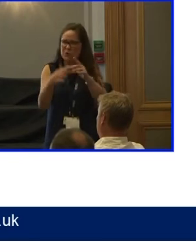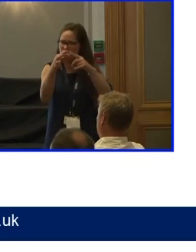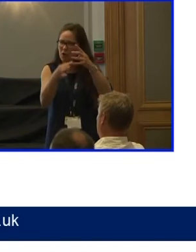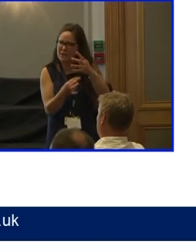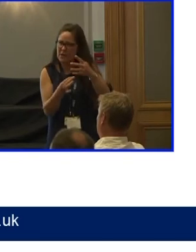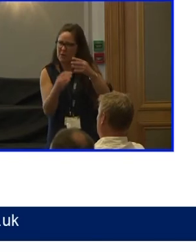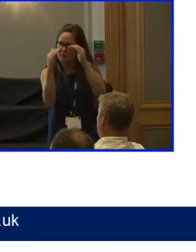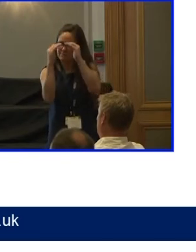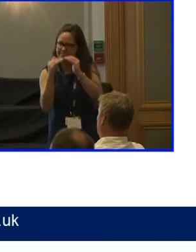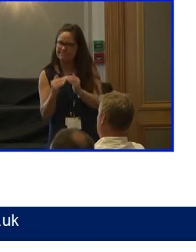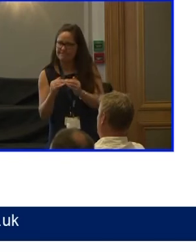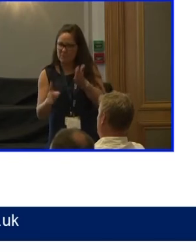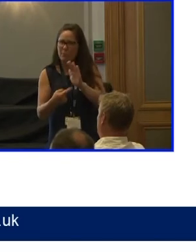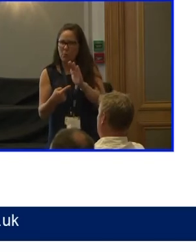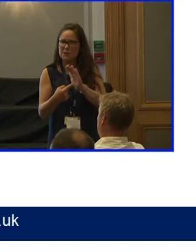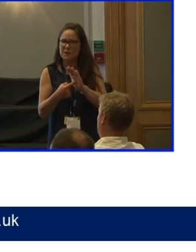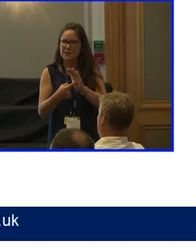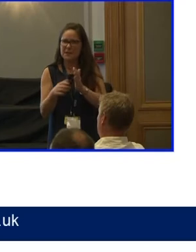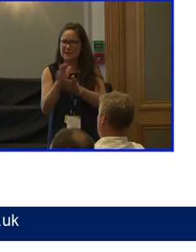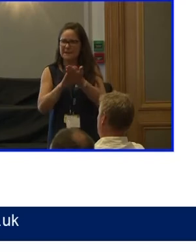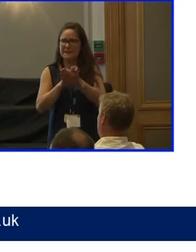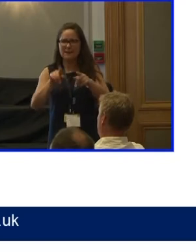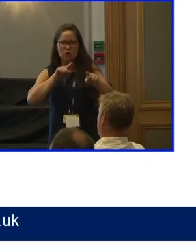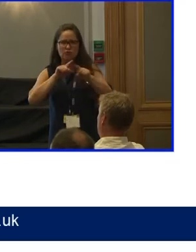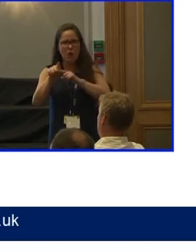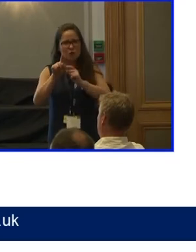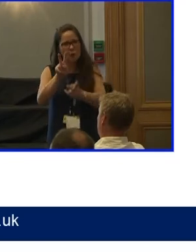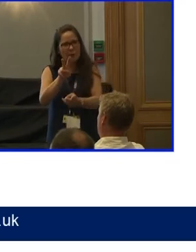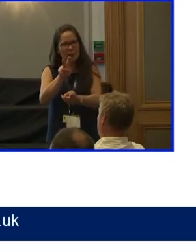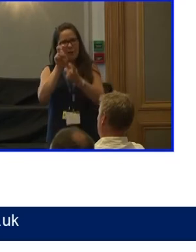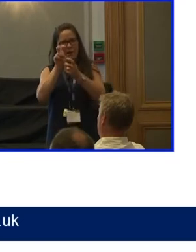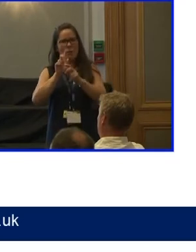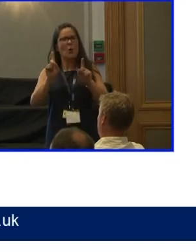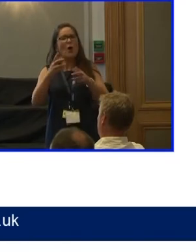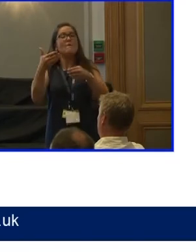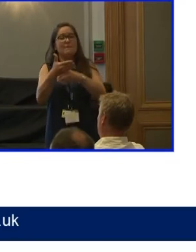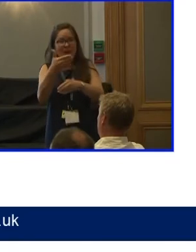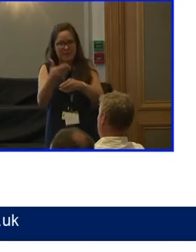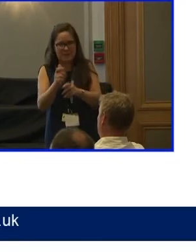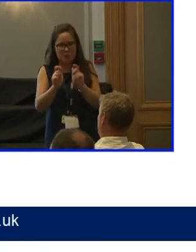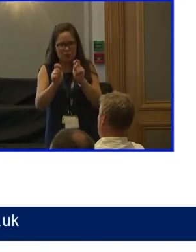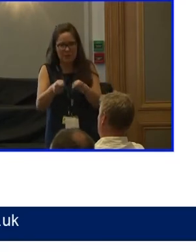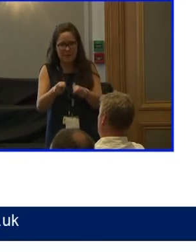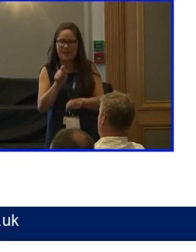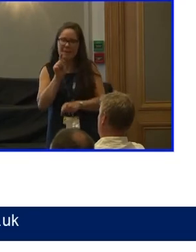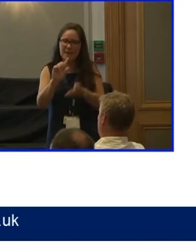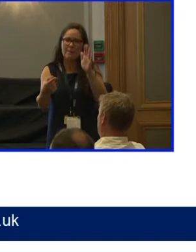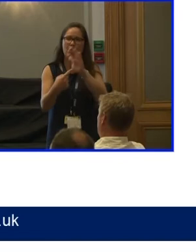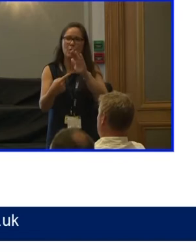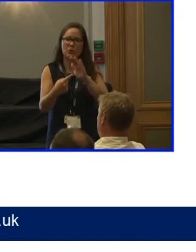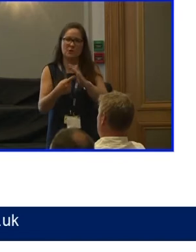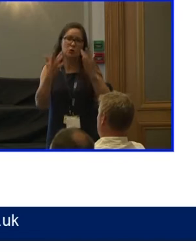or are an important part of clinical trials to help try to detect a treatment effect. And it's that treatment effect which is important for that treatment then